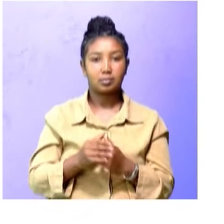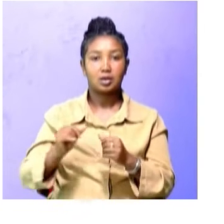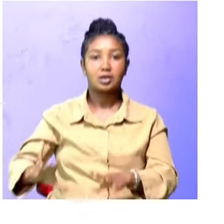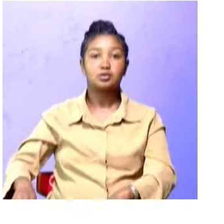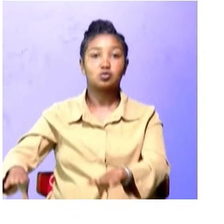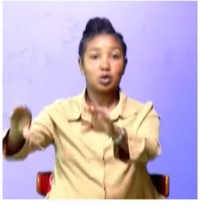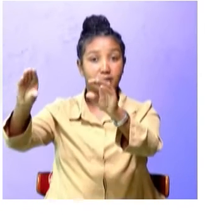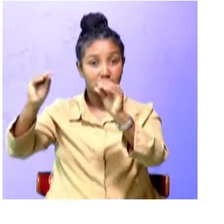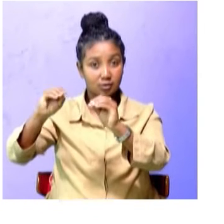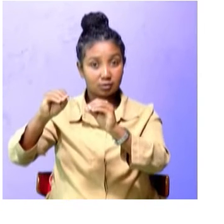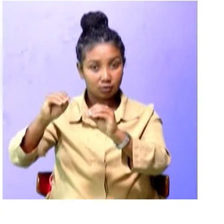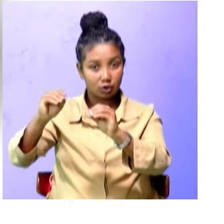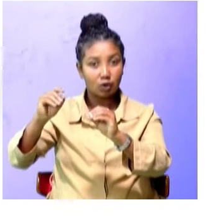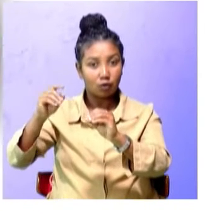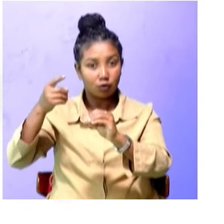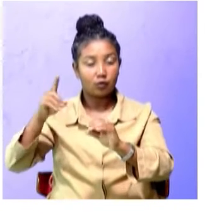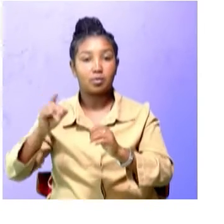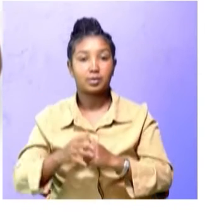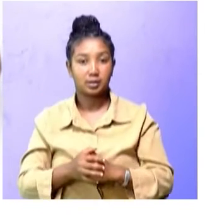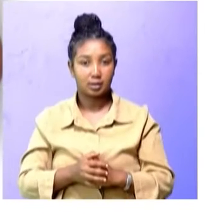students from